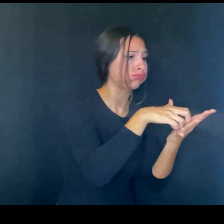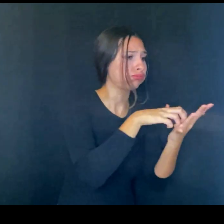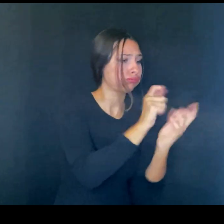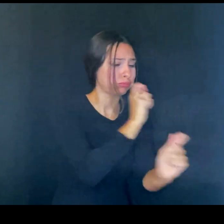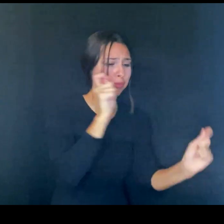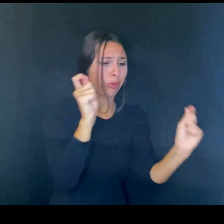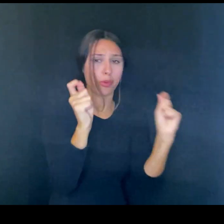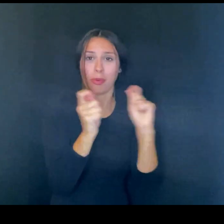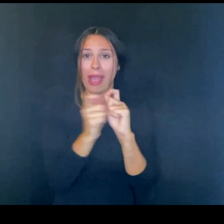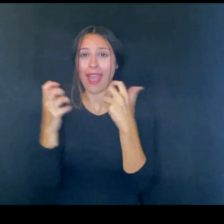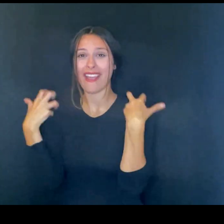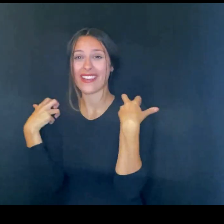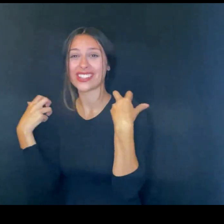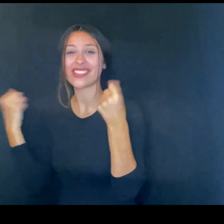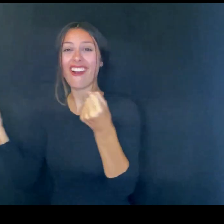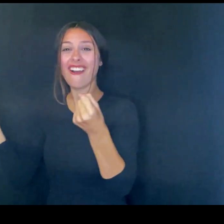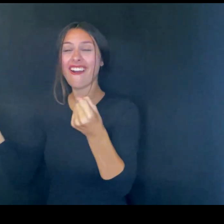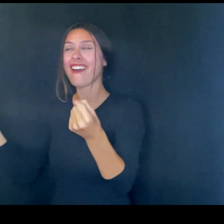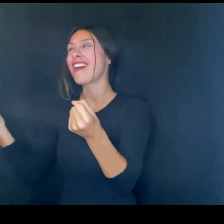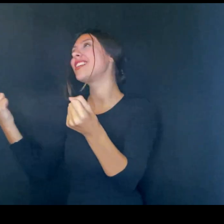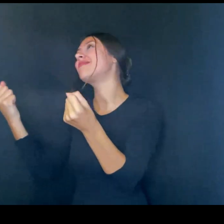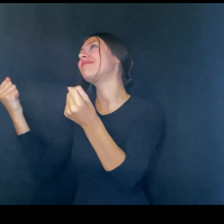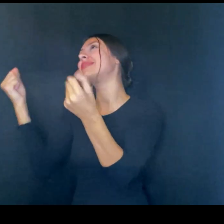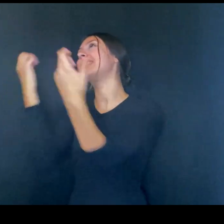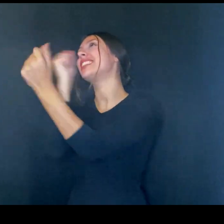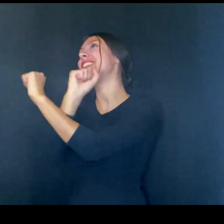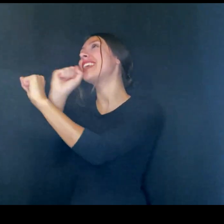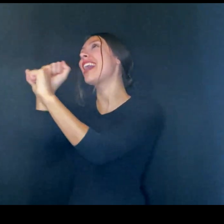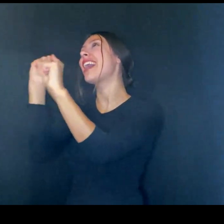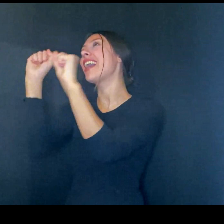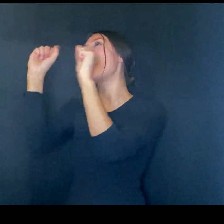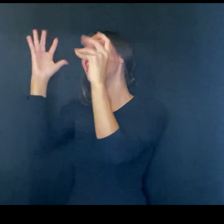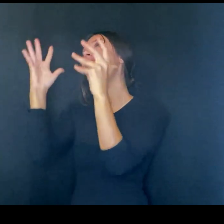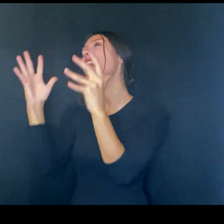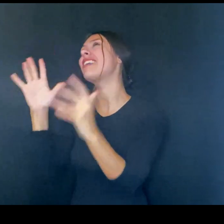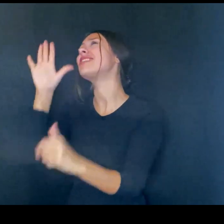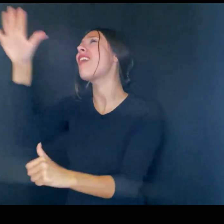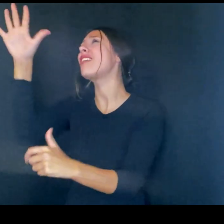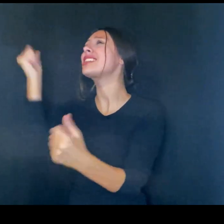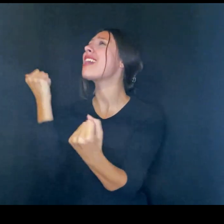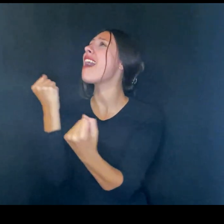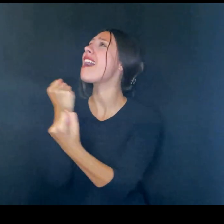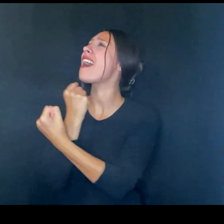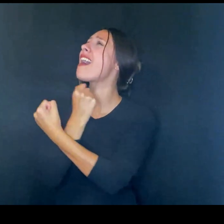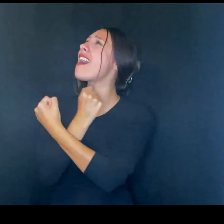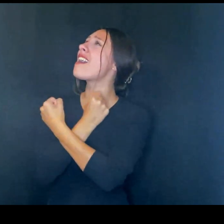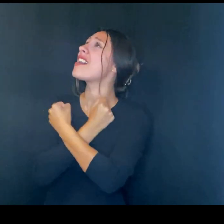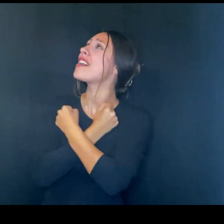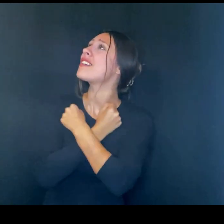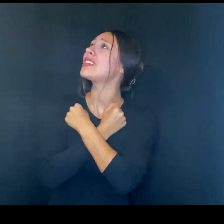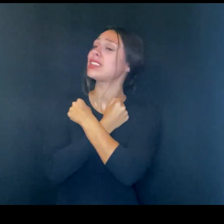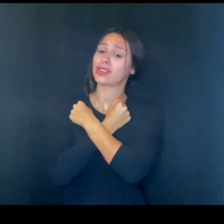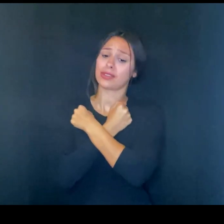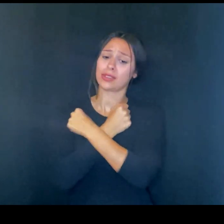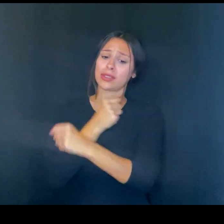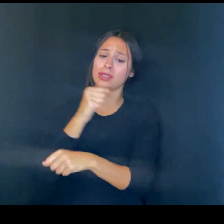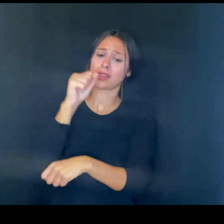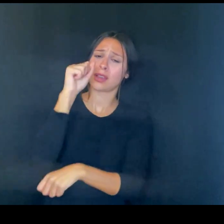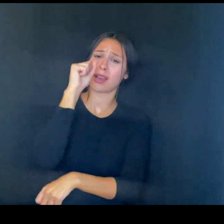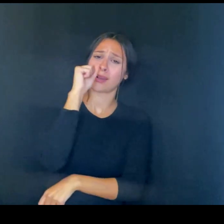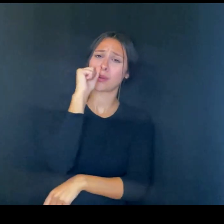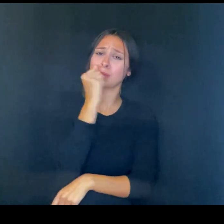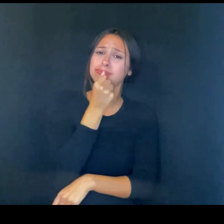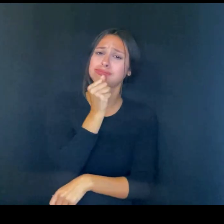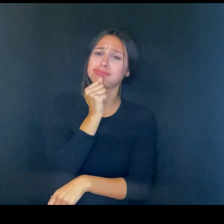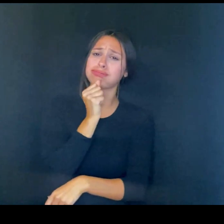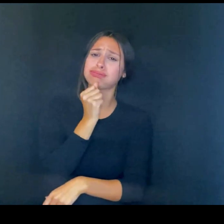Cornerstone. Weak made strong. In the Savior's love. Through